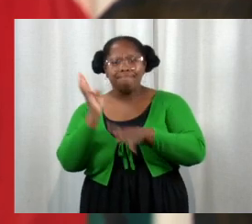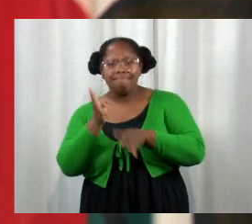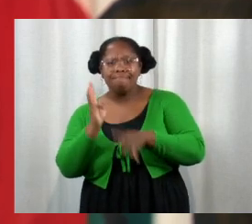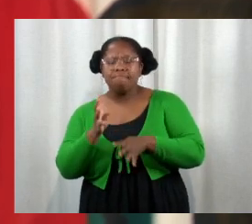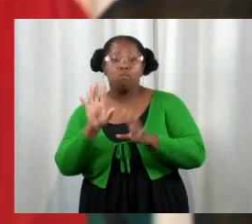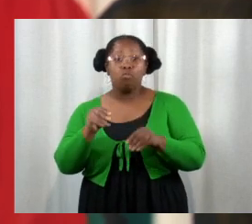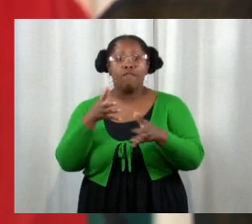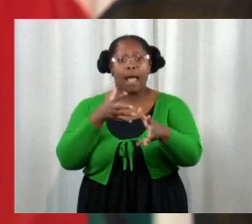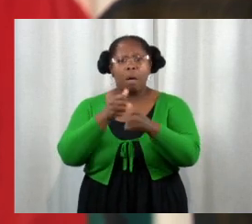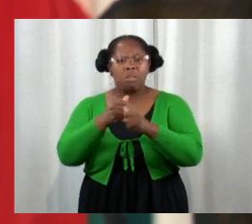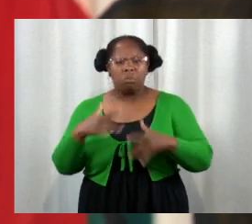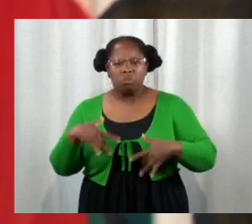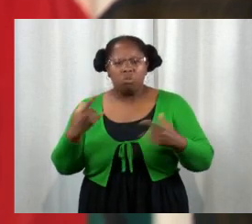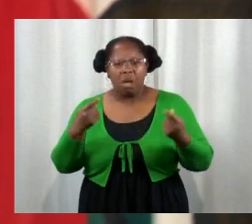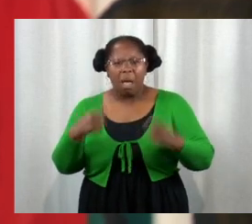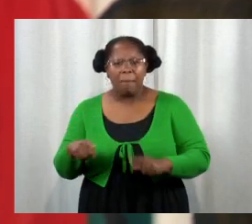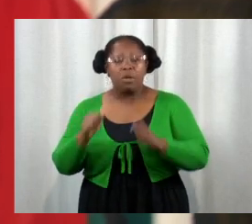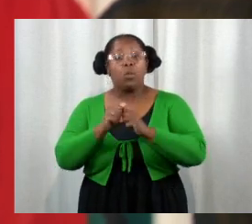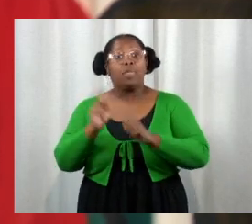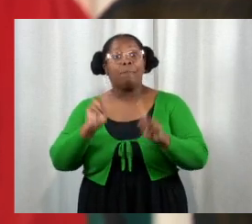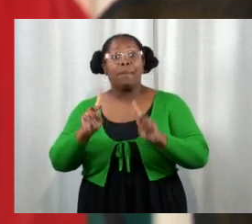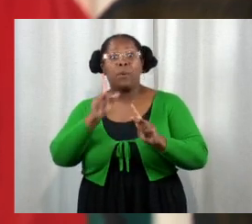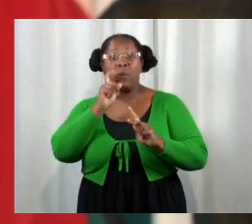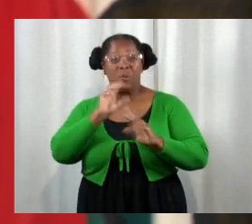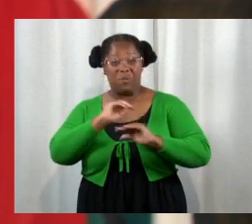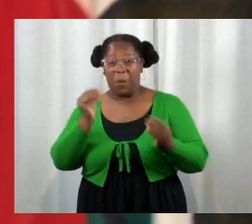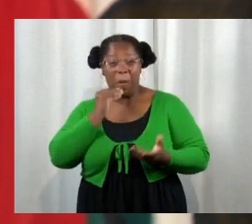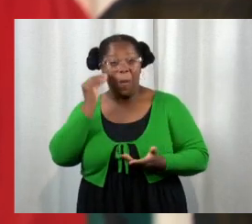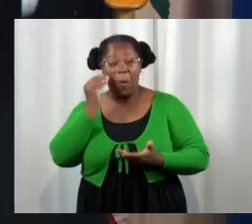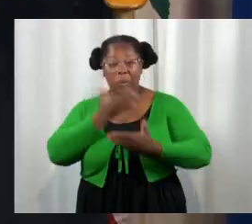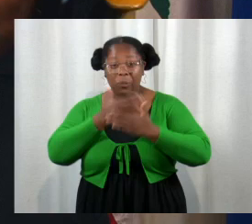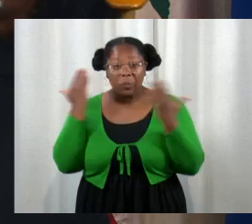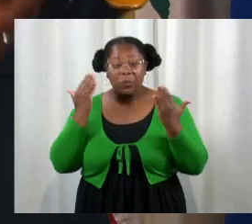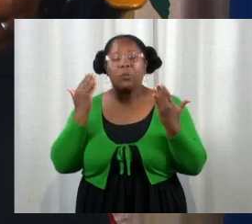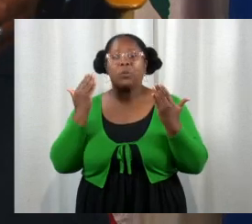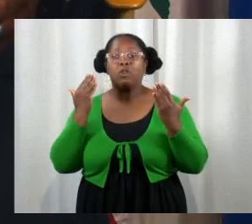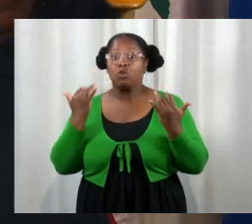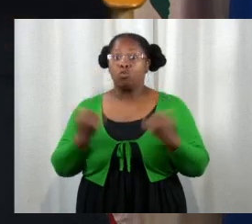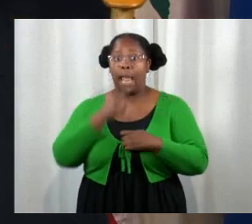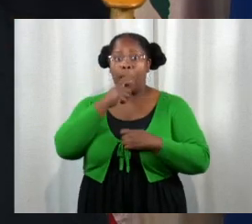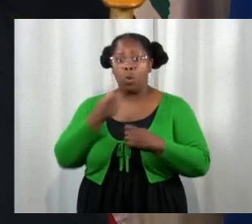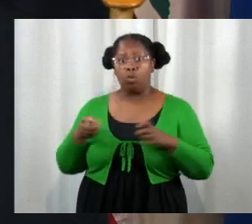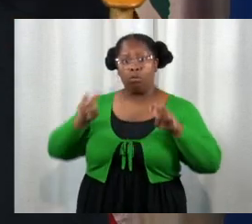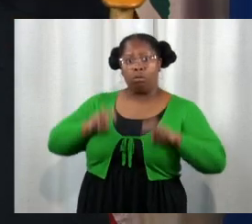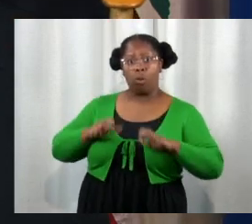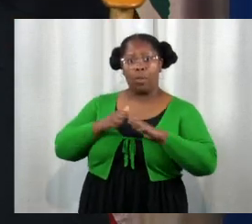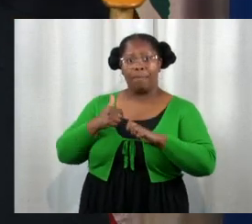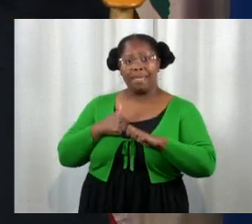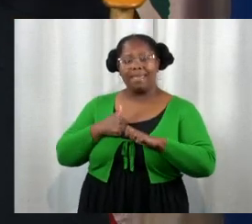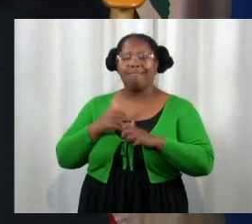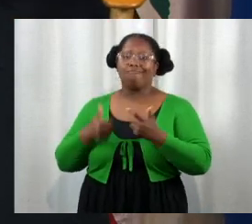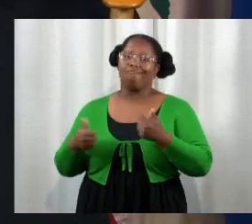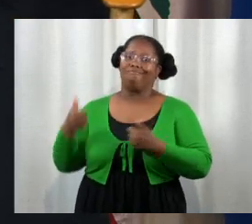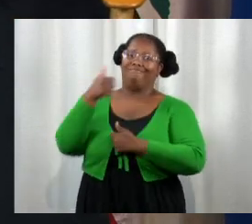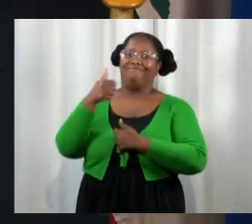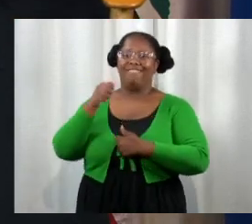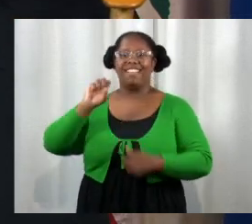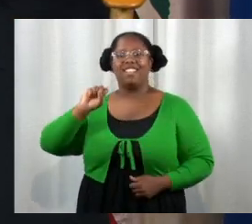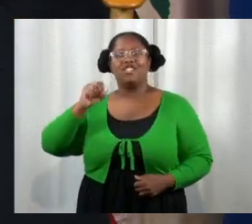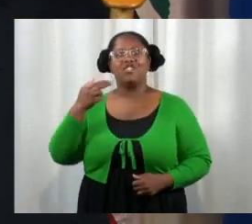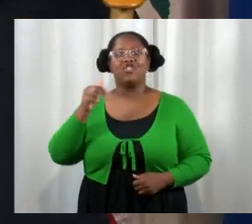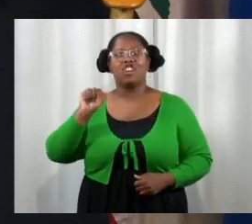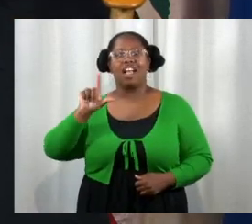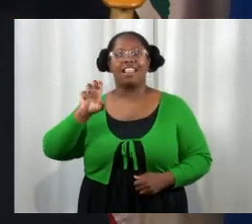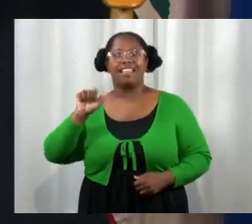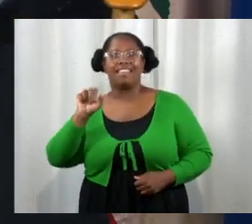homelessness emergency here in Long Beach. Today, I'm joined by Commander Shaleana Benson, one of my favorite commanders, who oversees